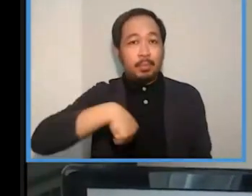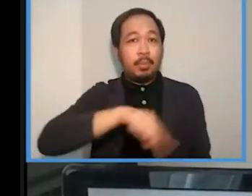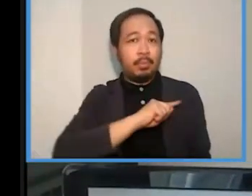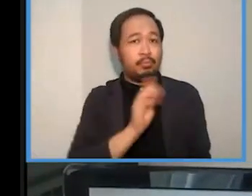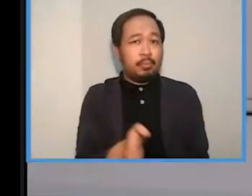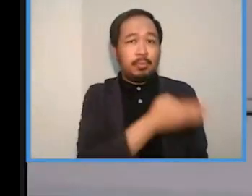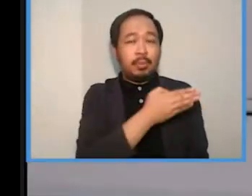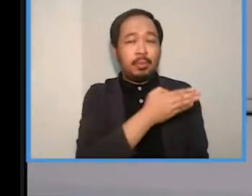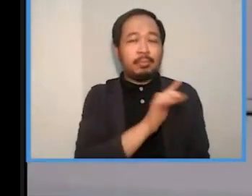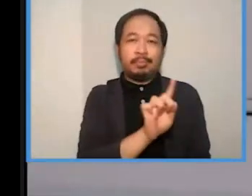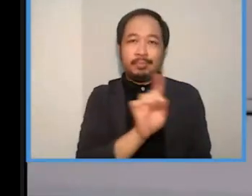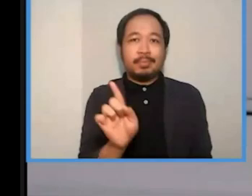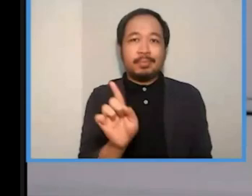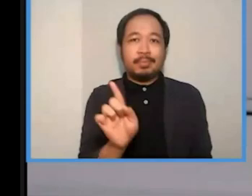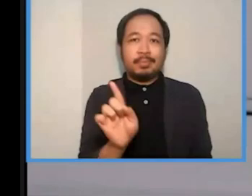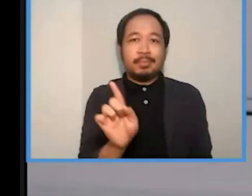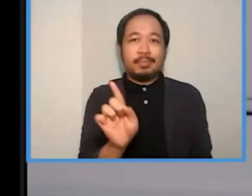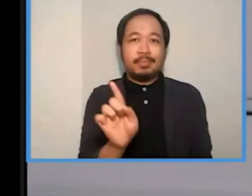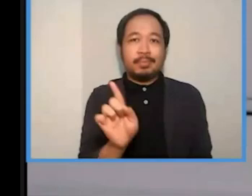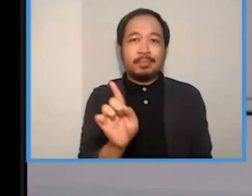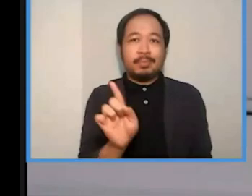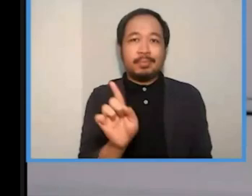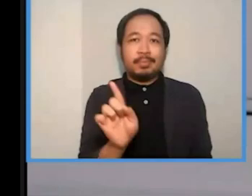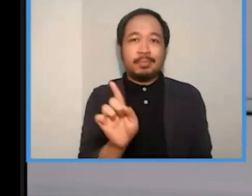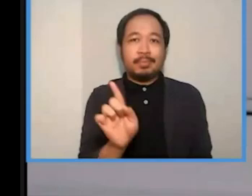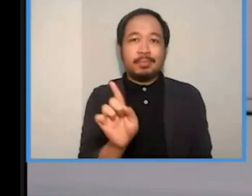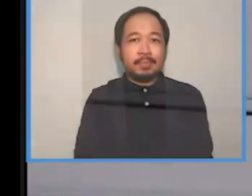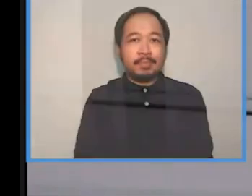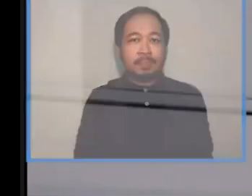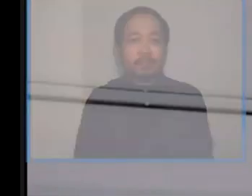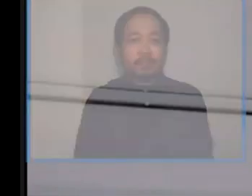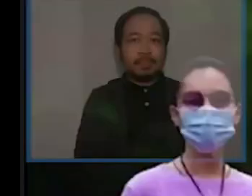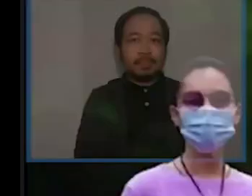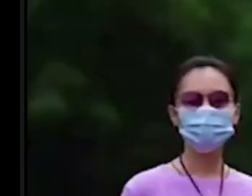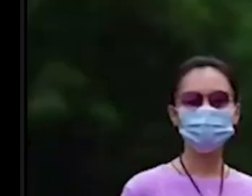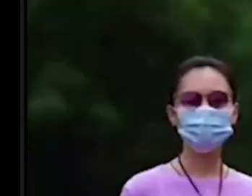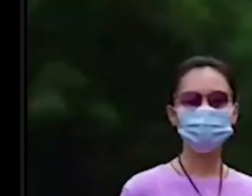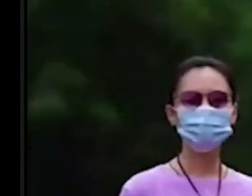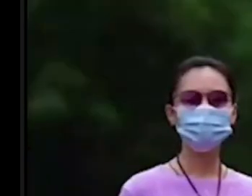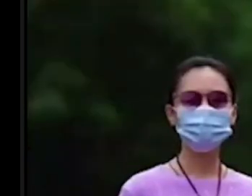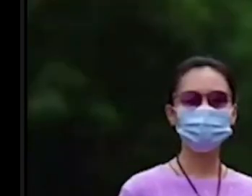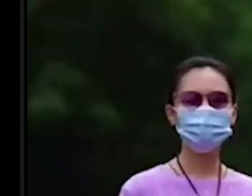not behind. Leave us not behind.